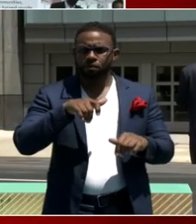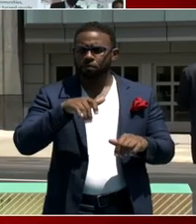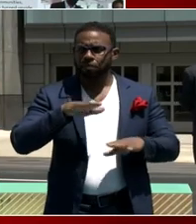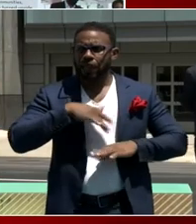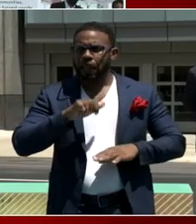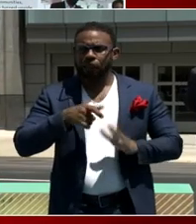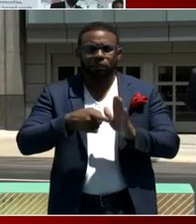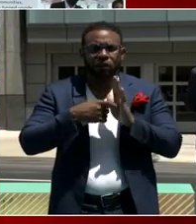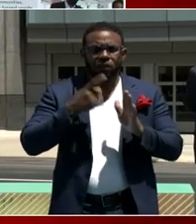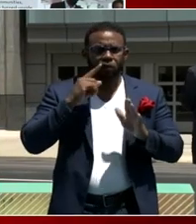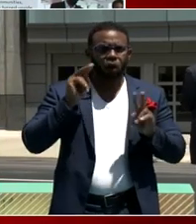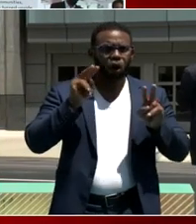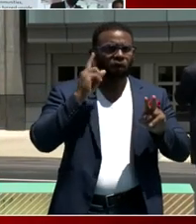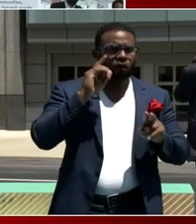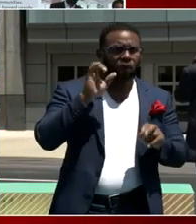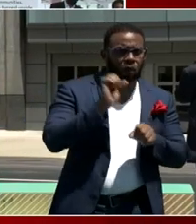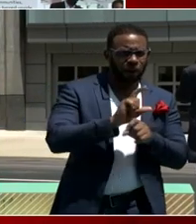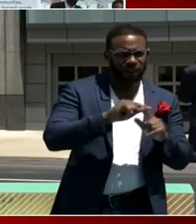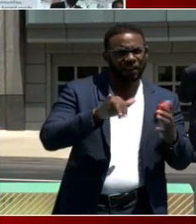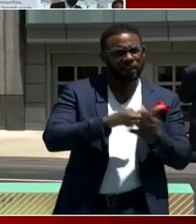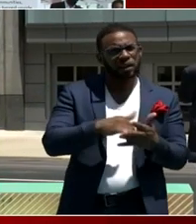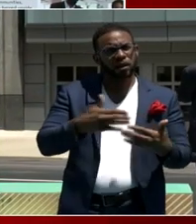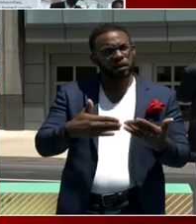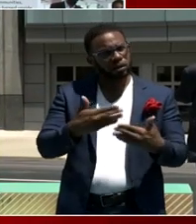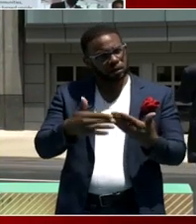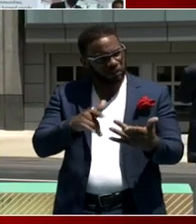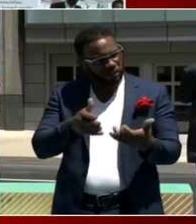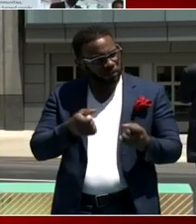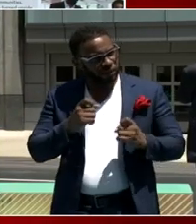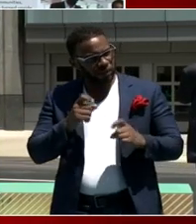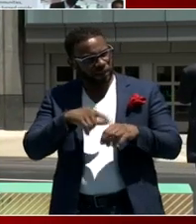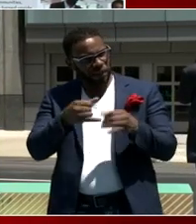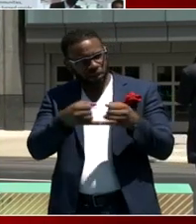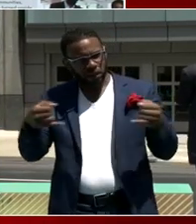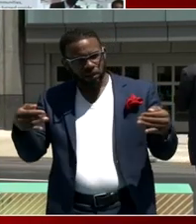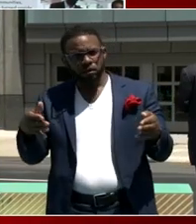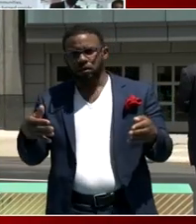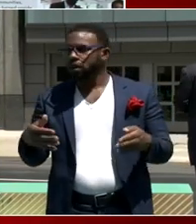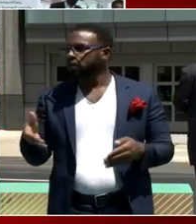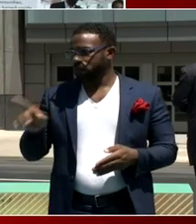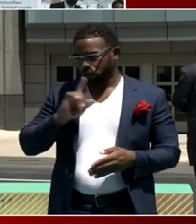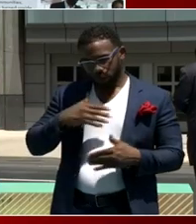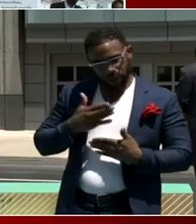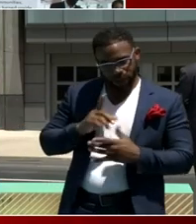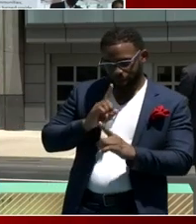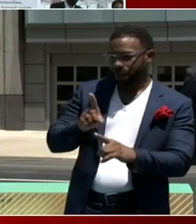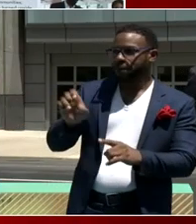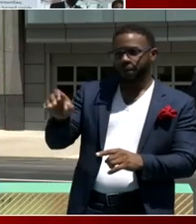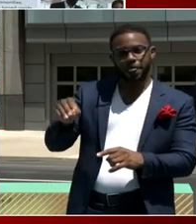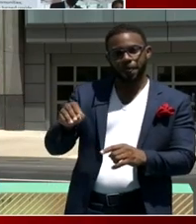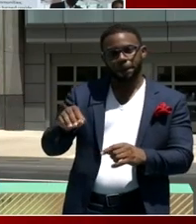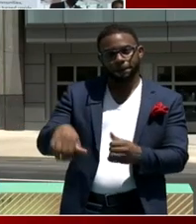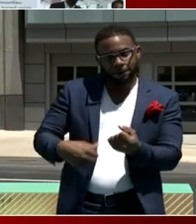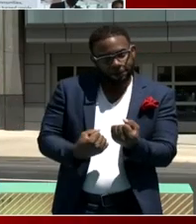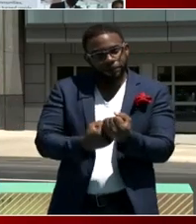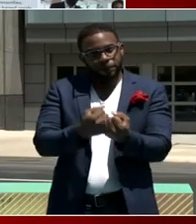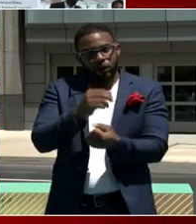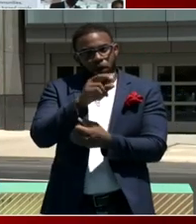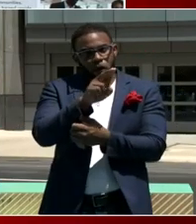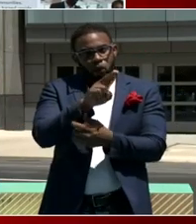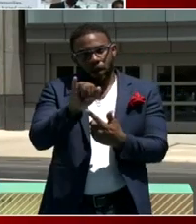the requirement to look for work and things like that? Can you kind of give us a timeline on Sure, that? I'd be happy to. So the supplemental